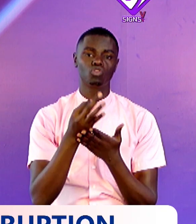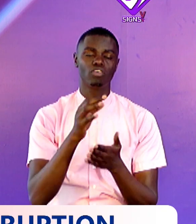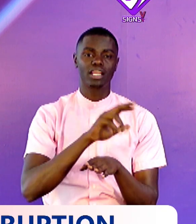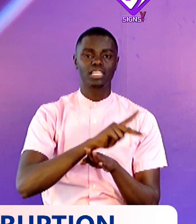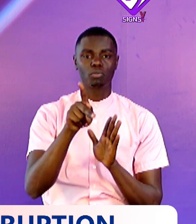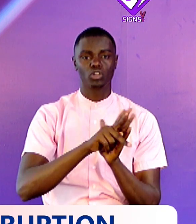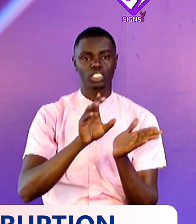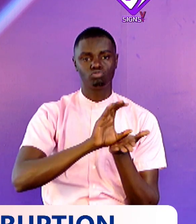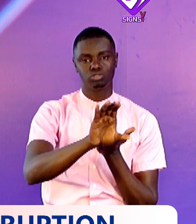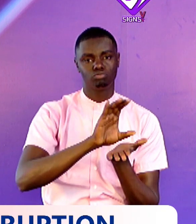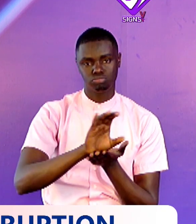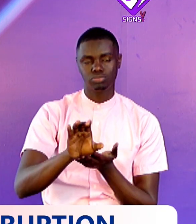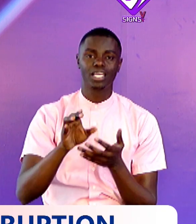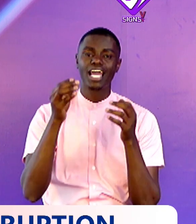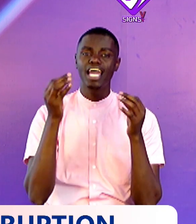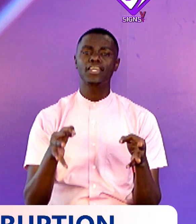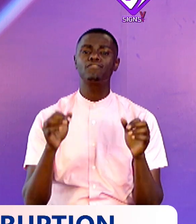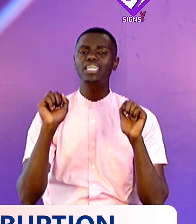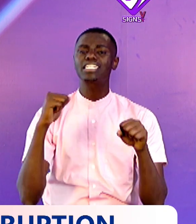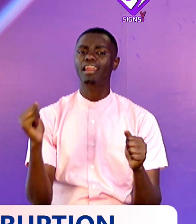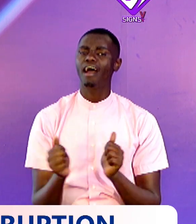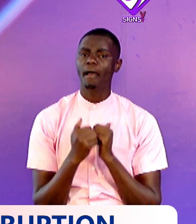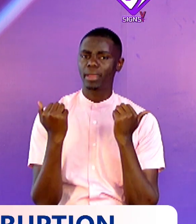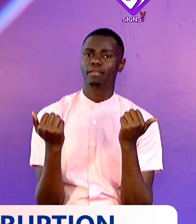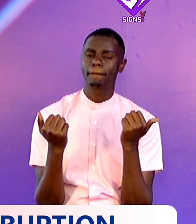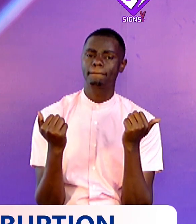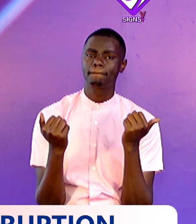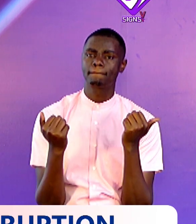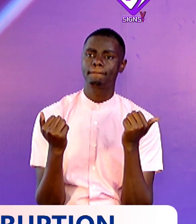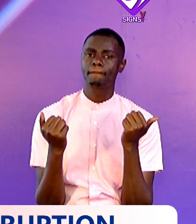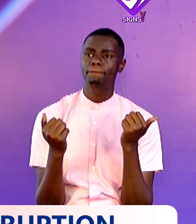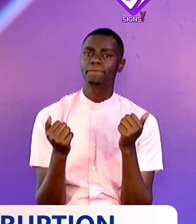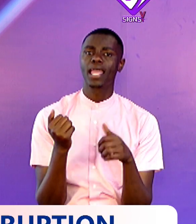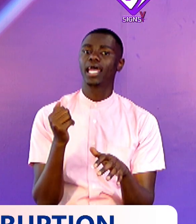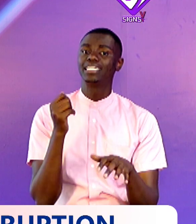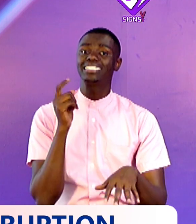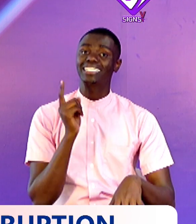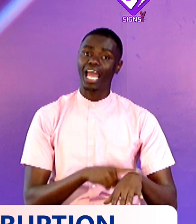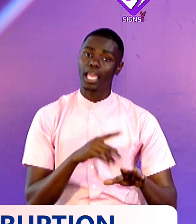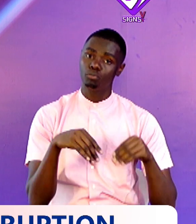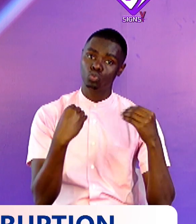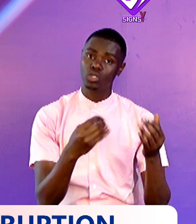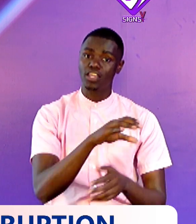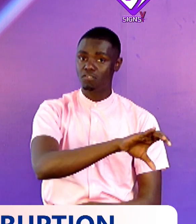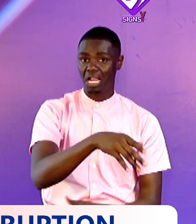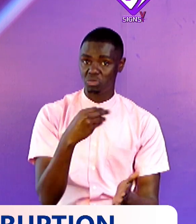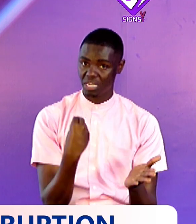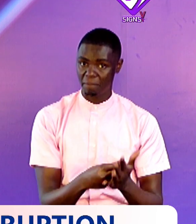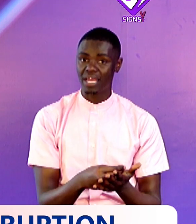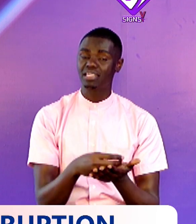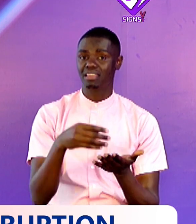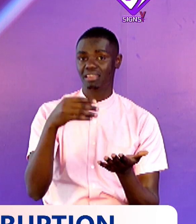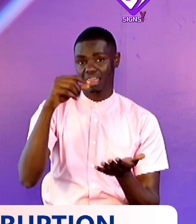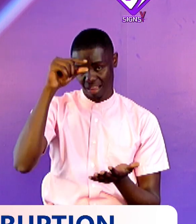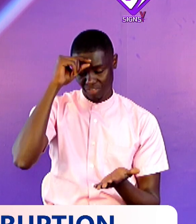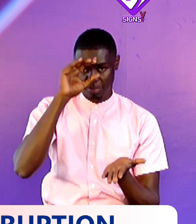be done there. So if it can happen that when it is time to give county monies, then all